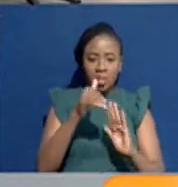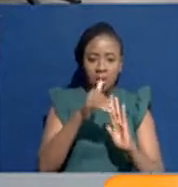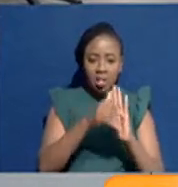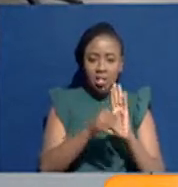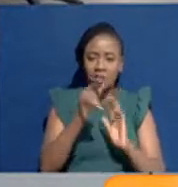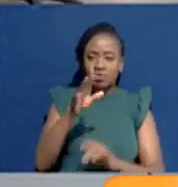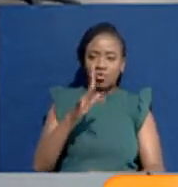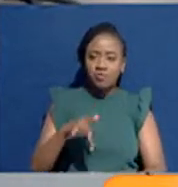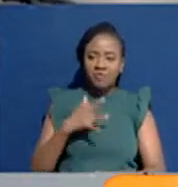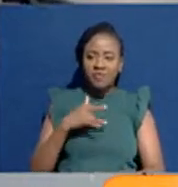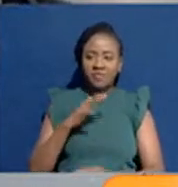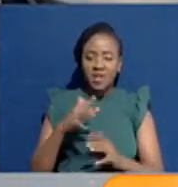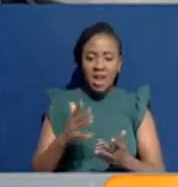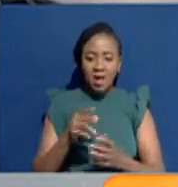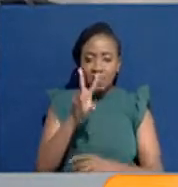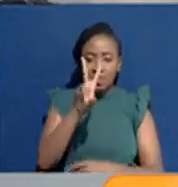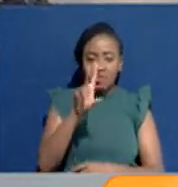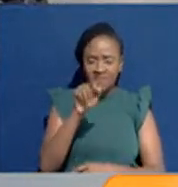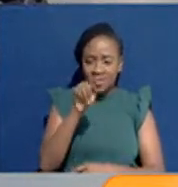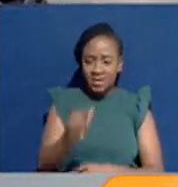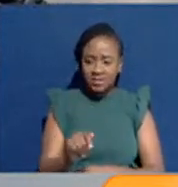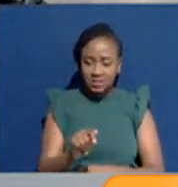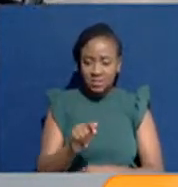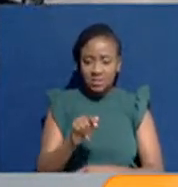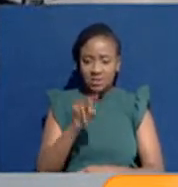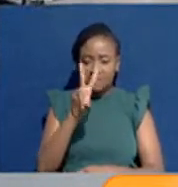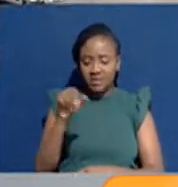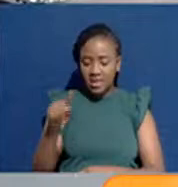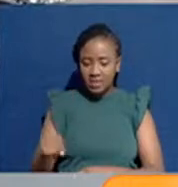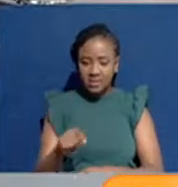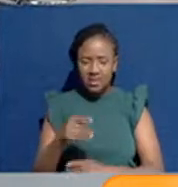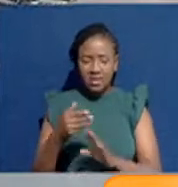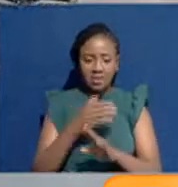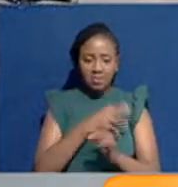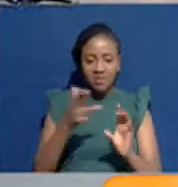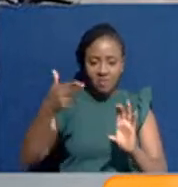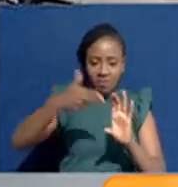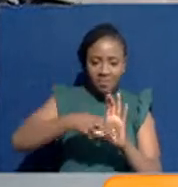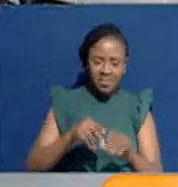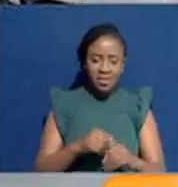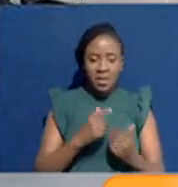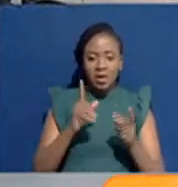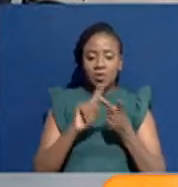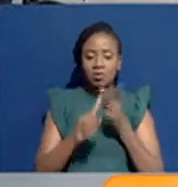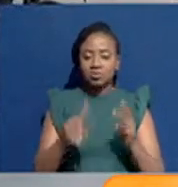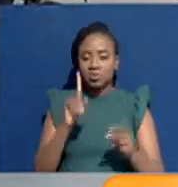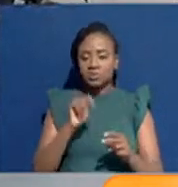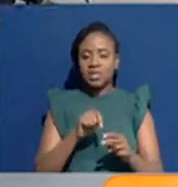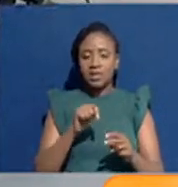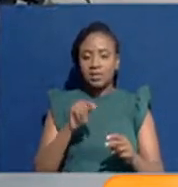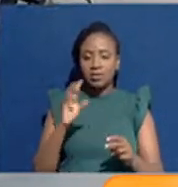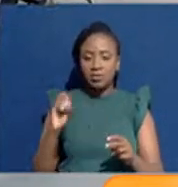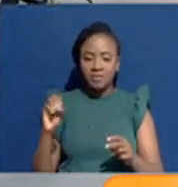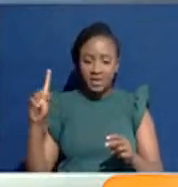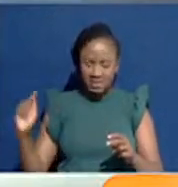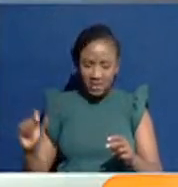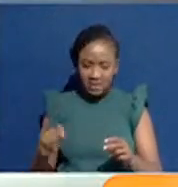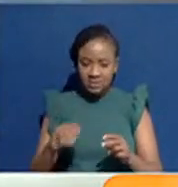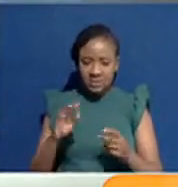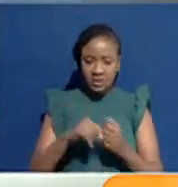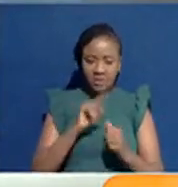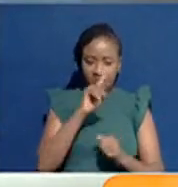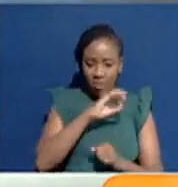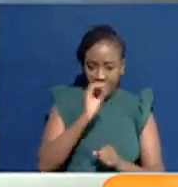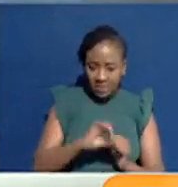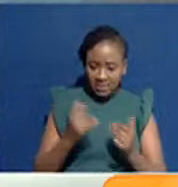that VAT on fuel from 8% to 16%, mm-hmm. turnover tax from 1% to 3%, mm-hmm. lowering